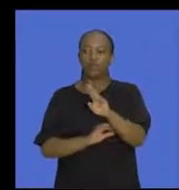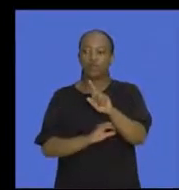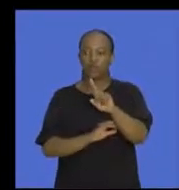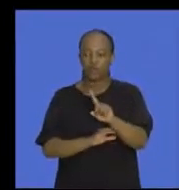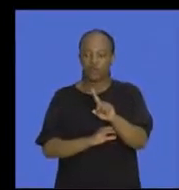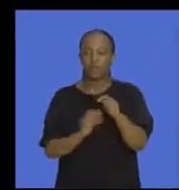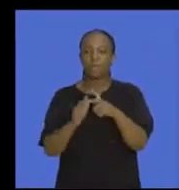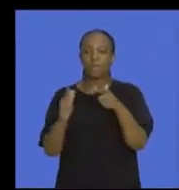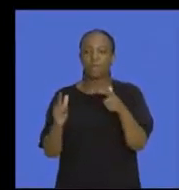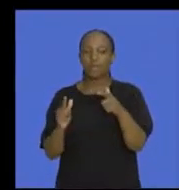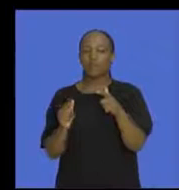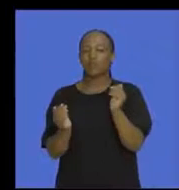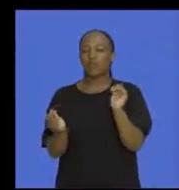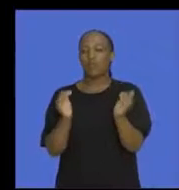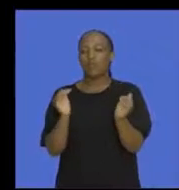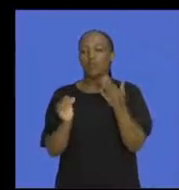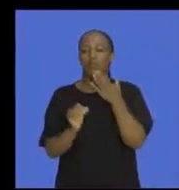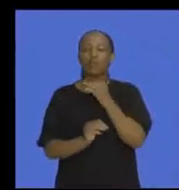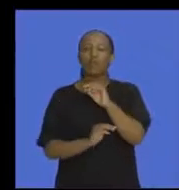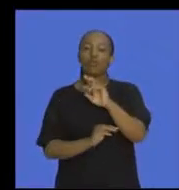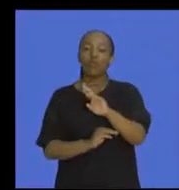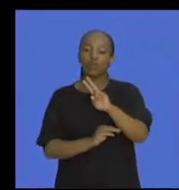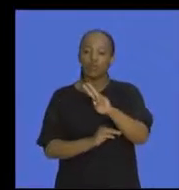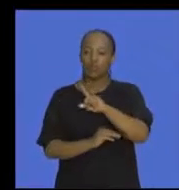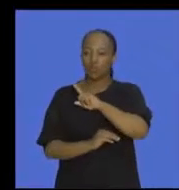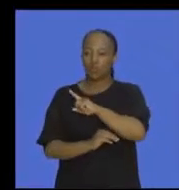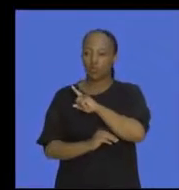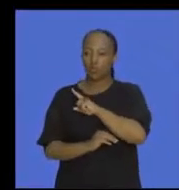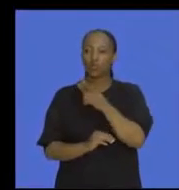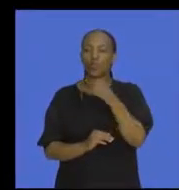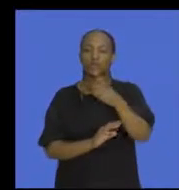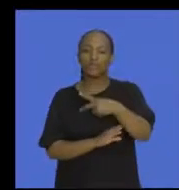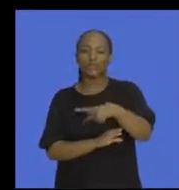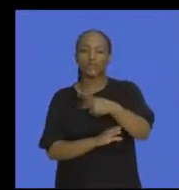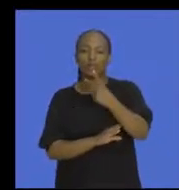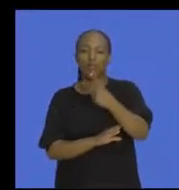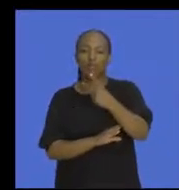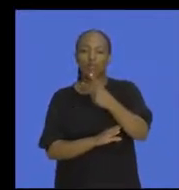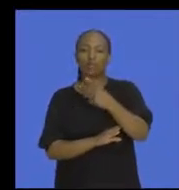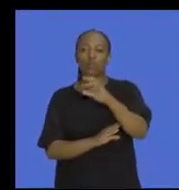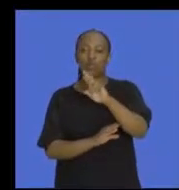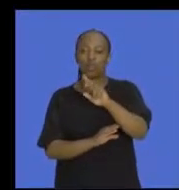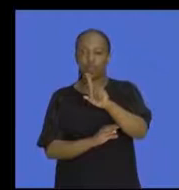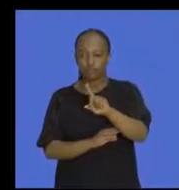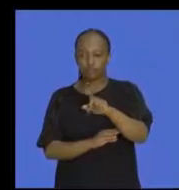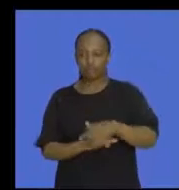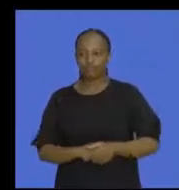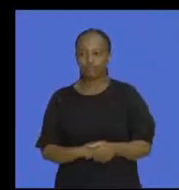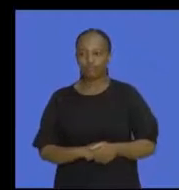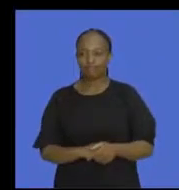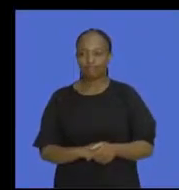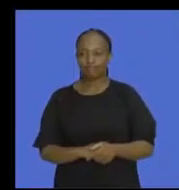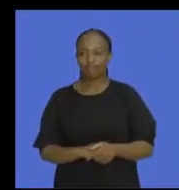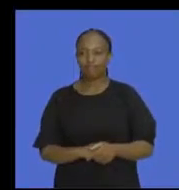through R1 is greater compared to that of R2, because R2 is twice R1. All